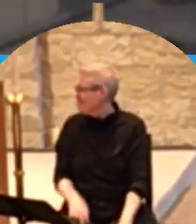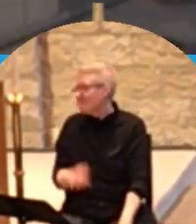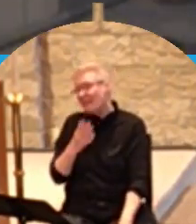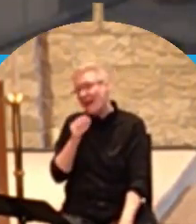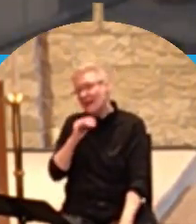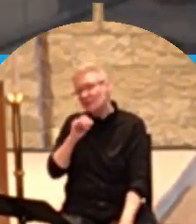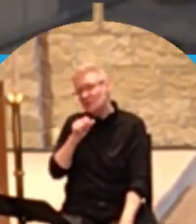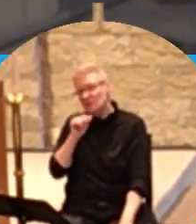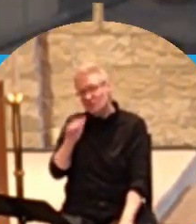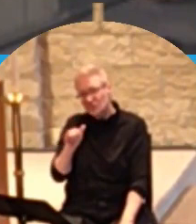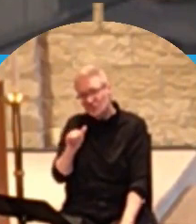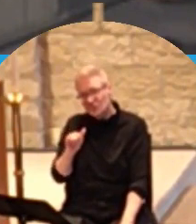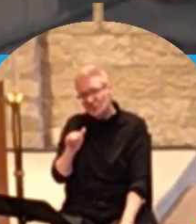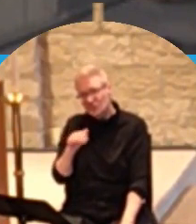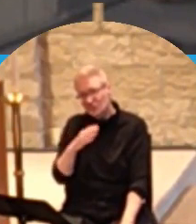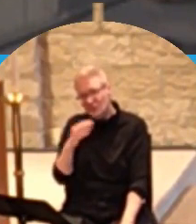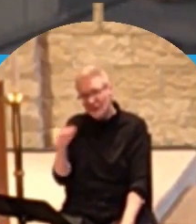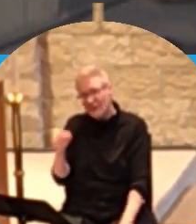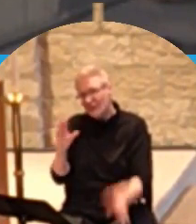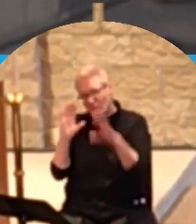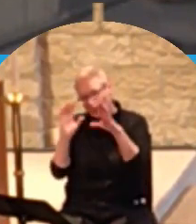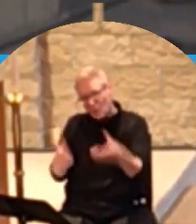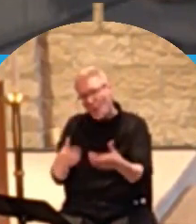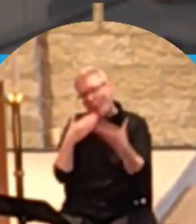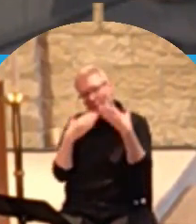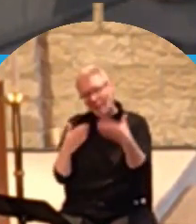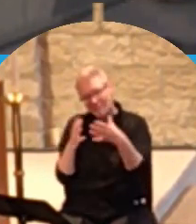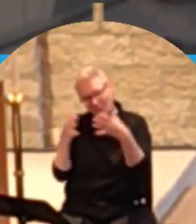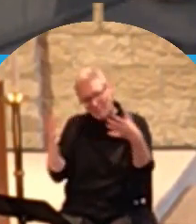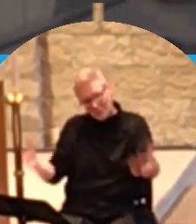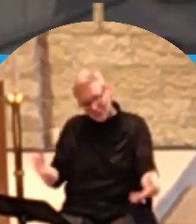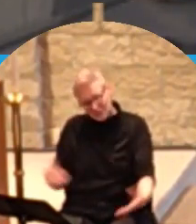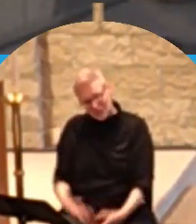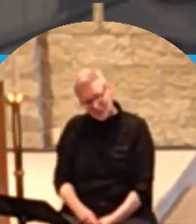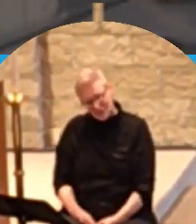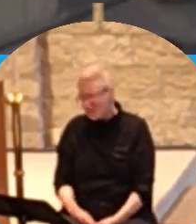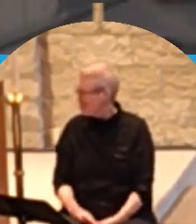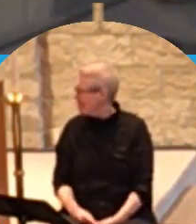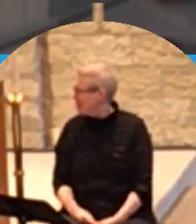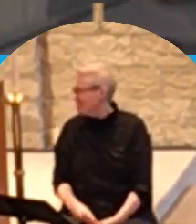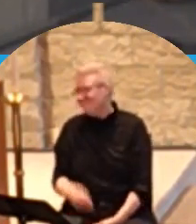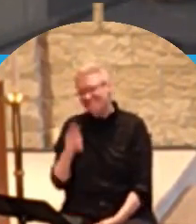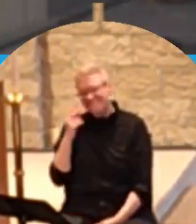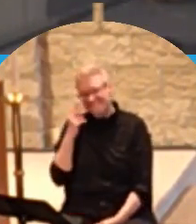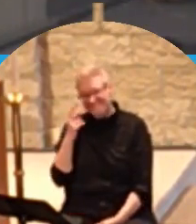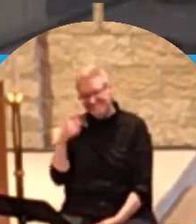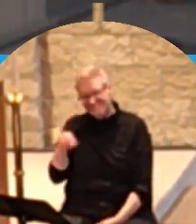Jay and the great video crew. Thank you very much. See you next week.